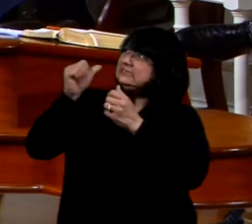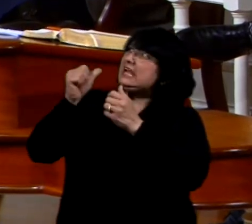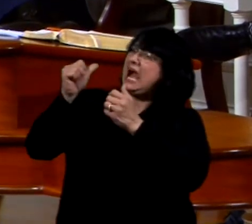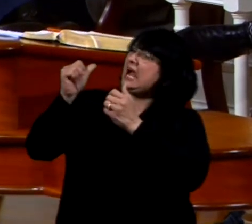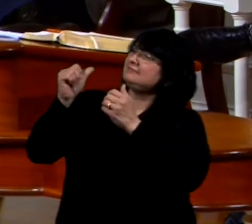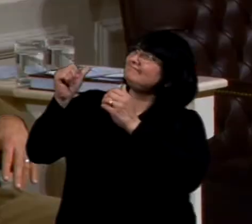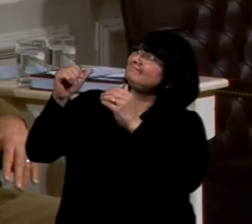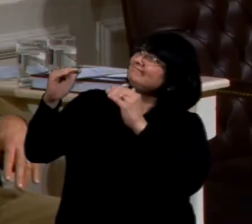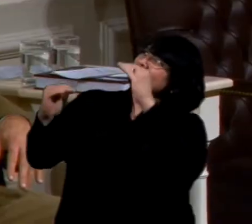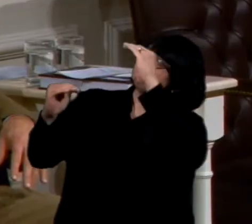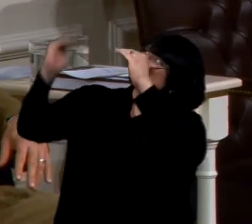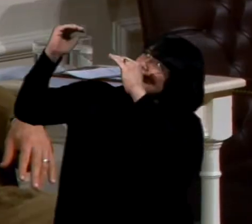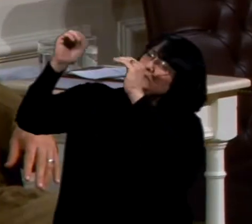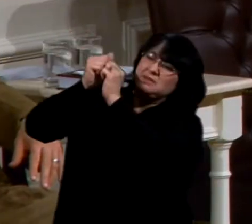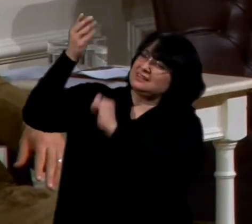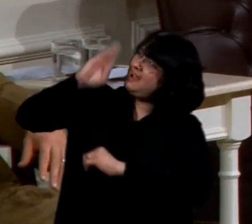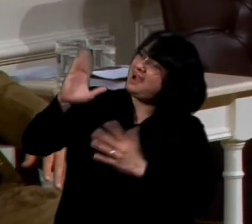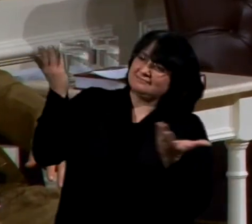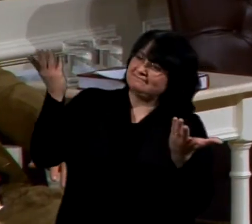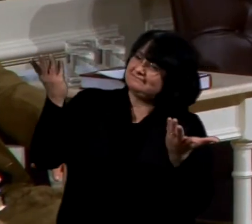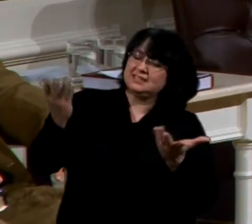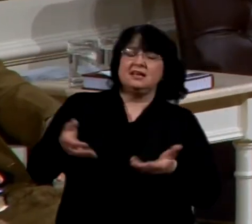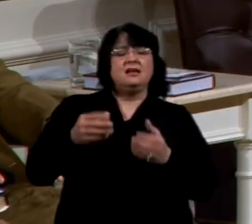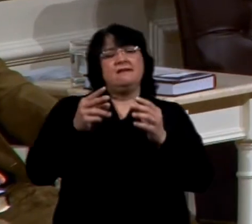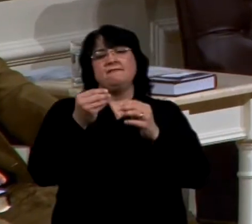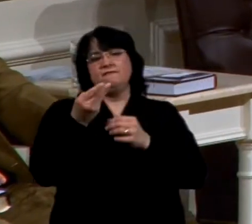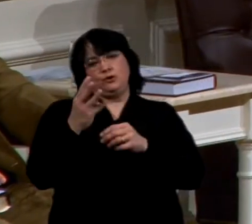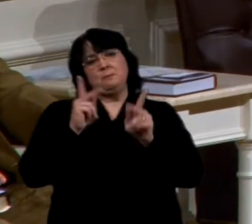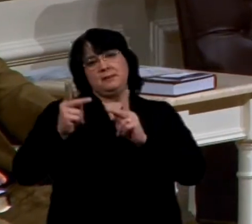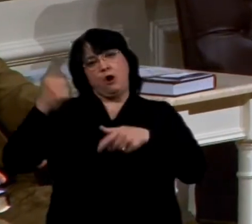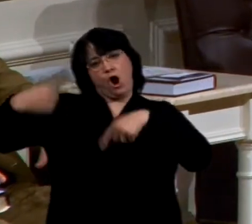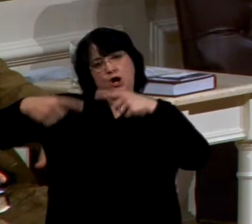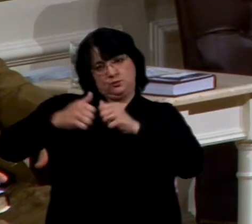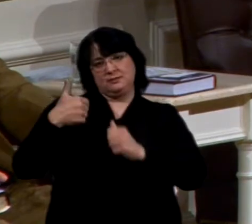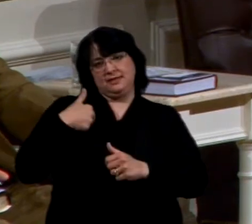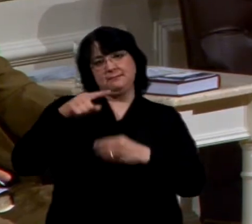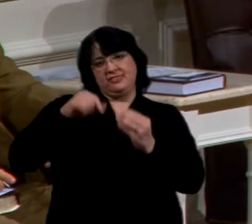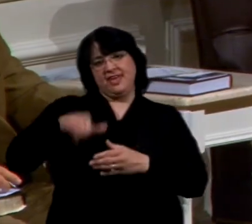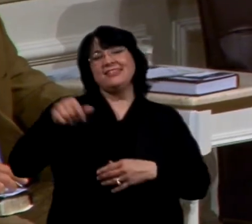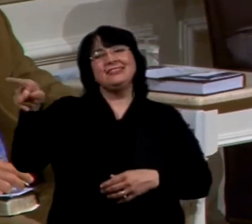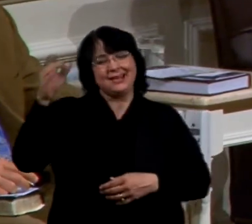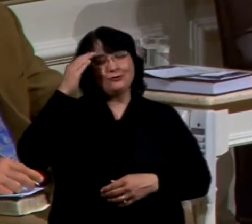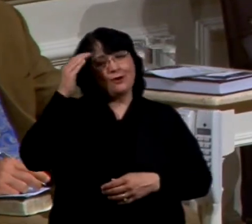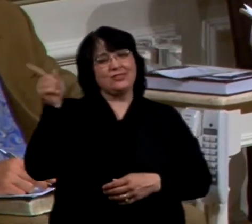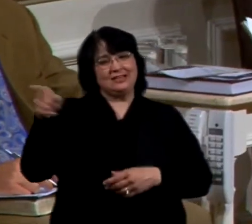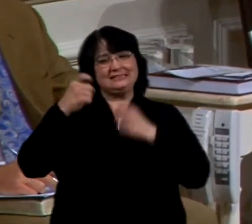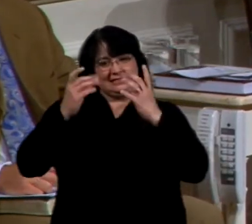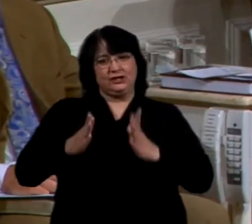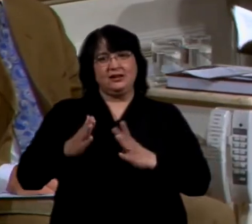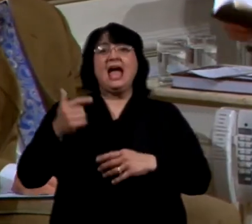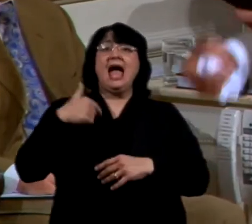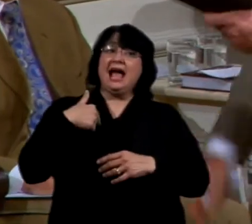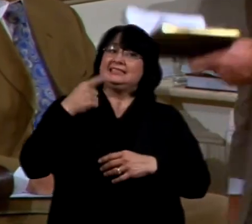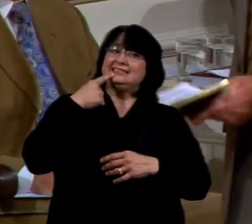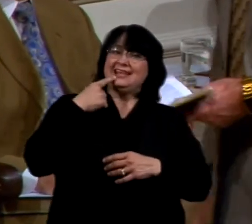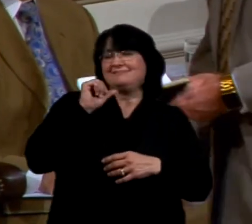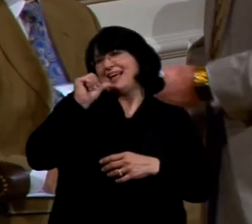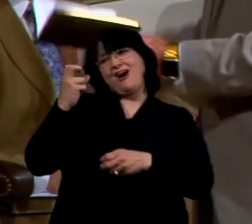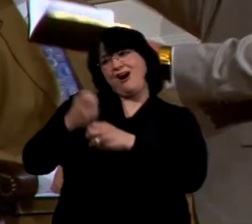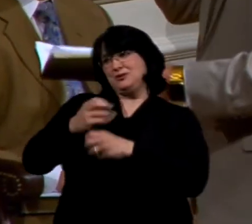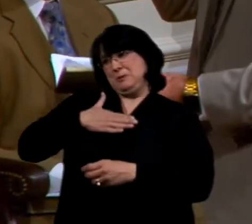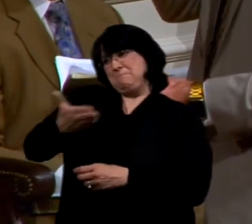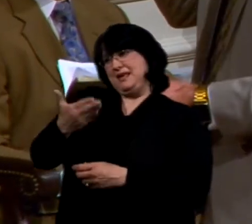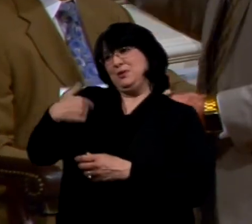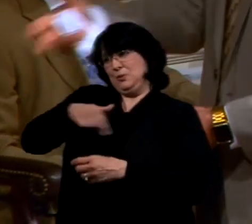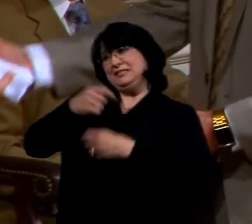all sinners. You know what I found? Very few people argue with me on this point. They know they're a sinner. I look at them and say, now that ain't hard to admit, is it? We